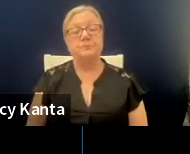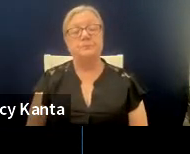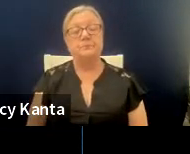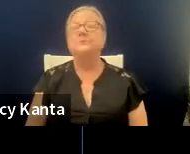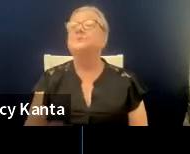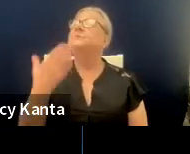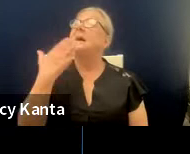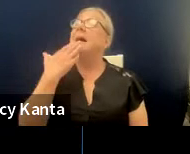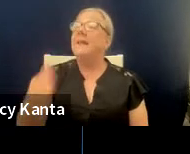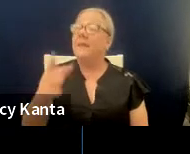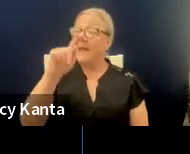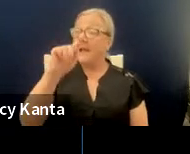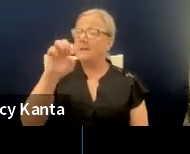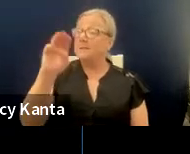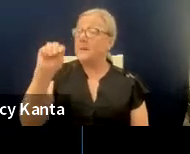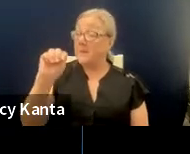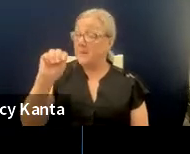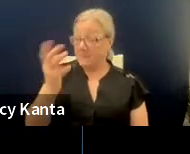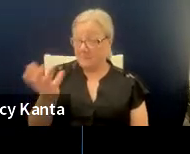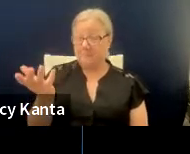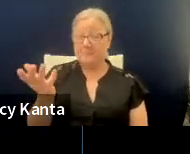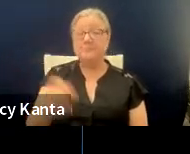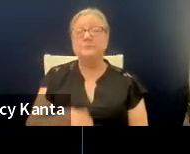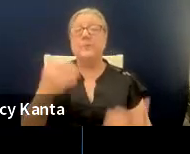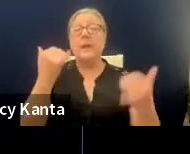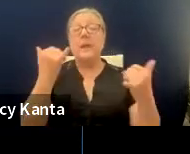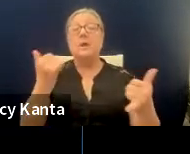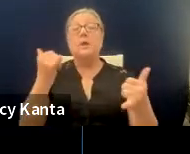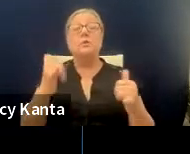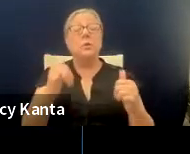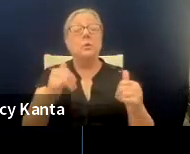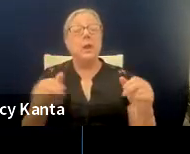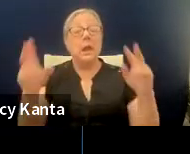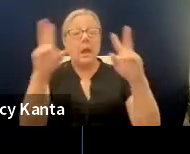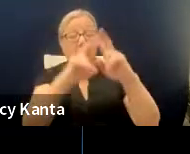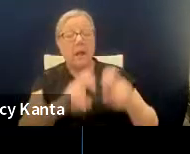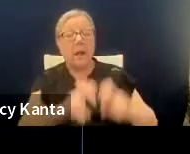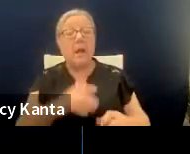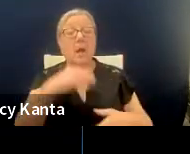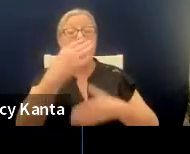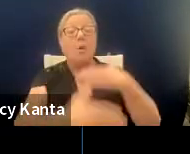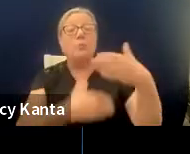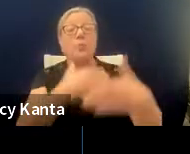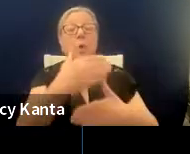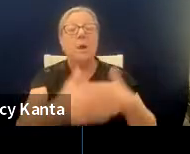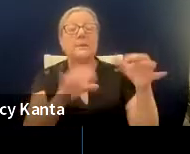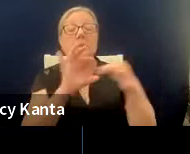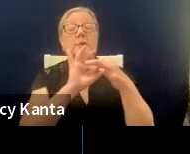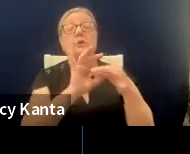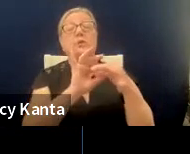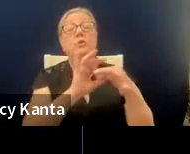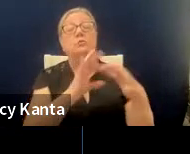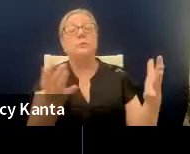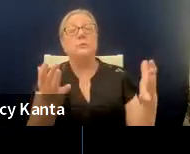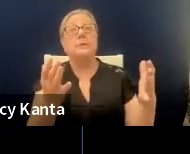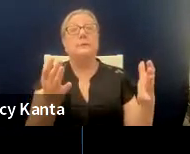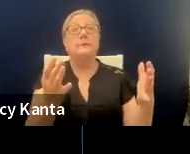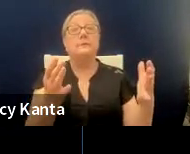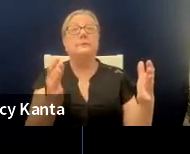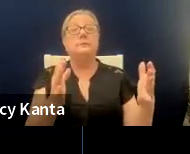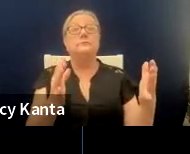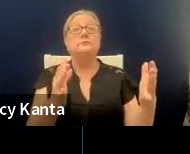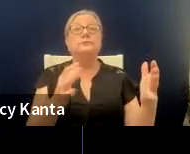Thanks, Tom. So what we want to start looking at here is the process that we want to go through in terms of talking about